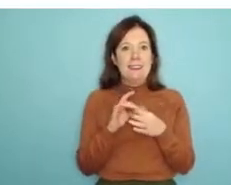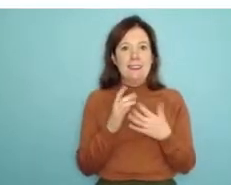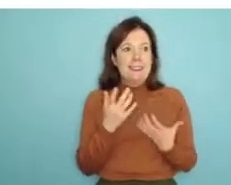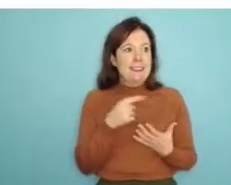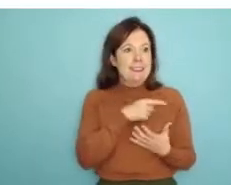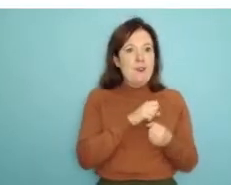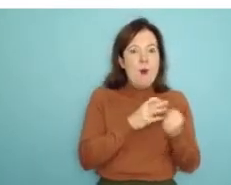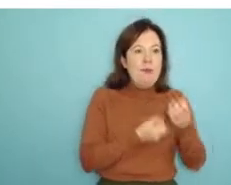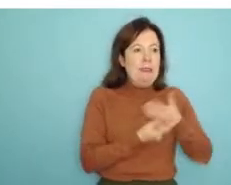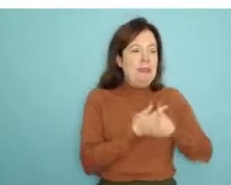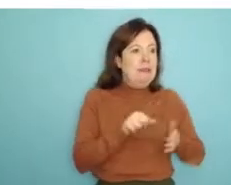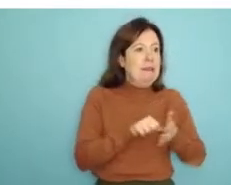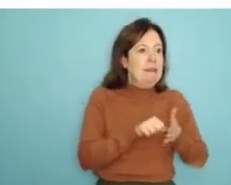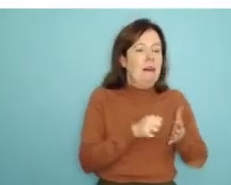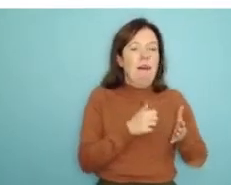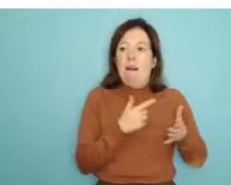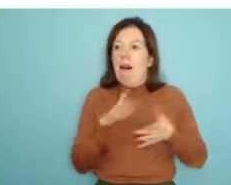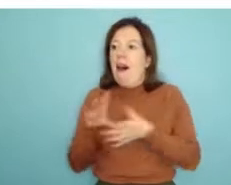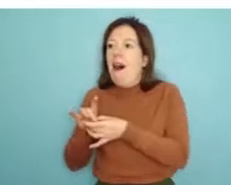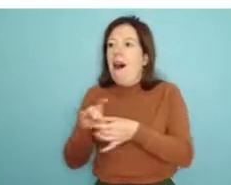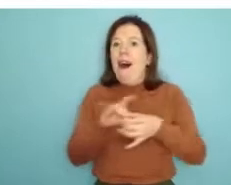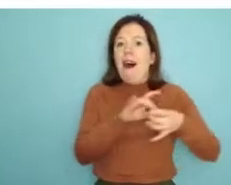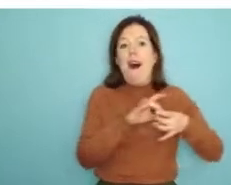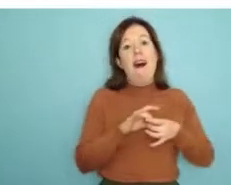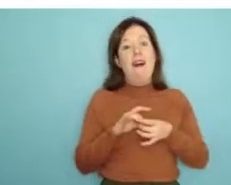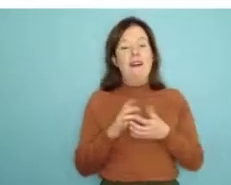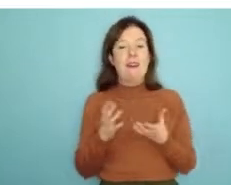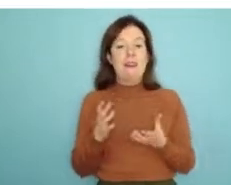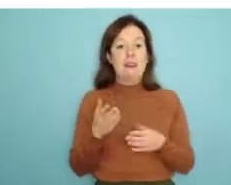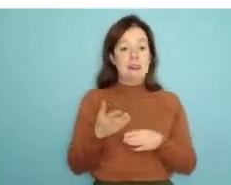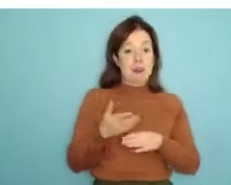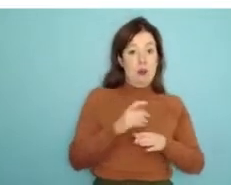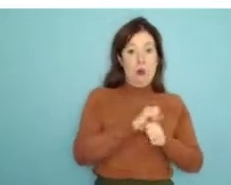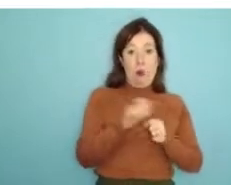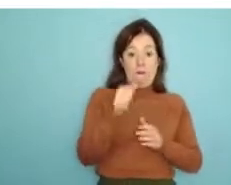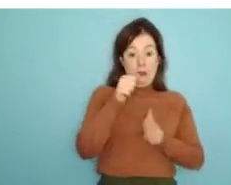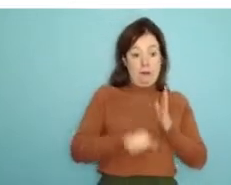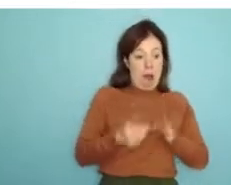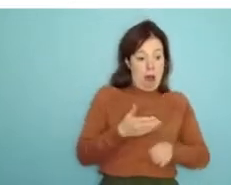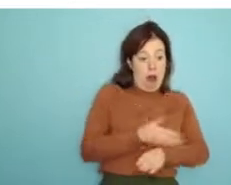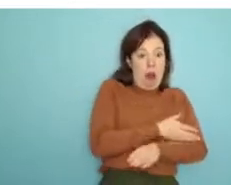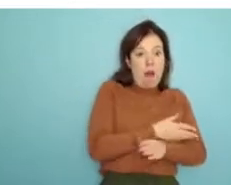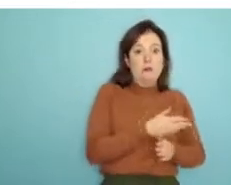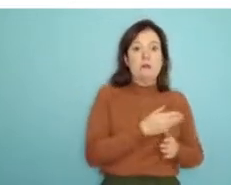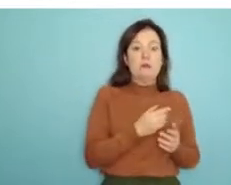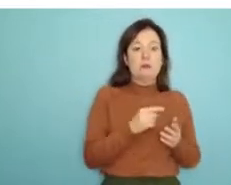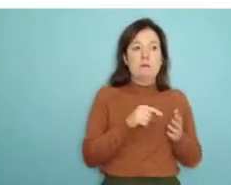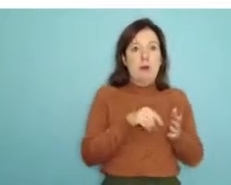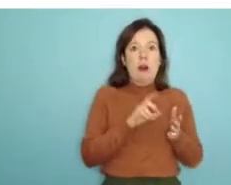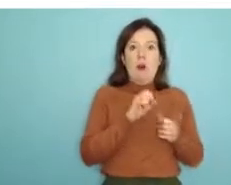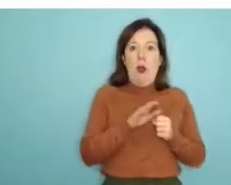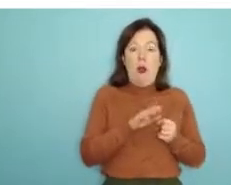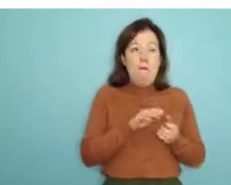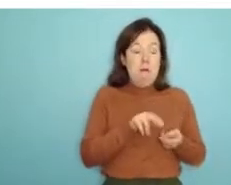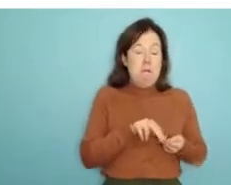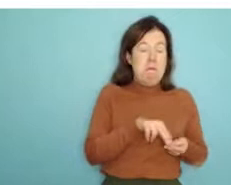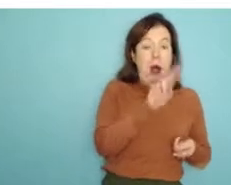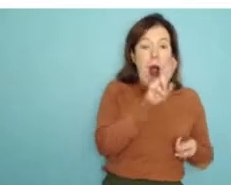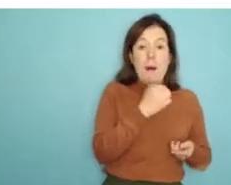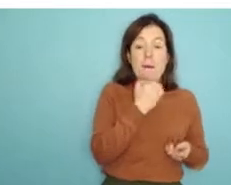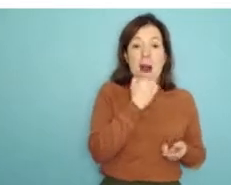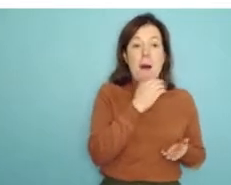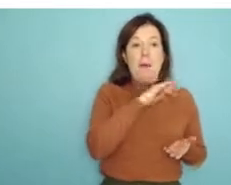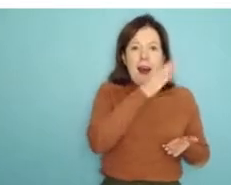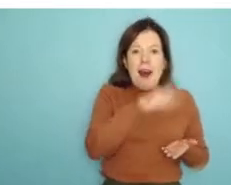it's been around in the early stages of the pandemic and at the peak of the waves, it's been about discharging people quickly from acute hospitals